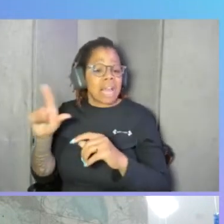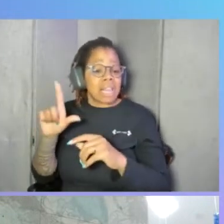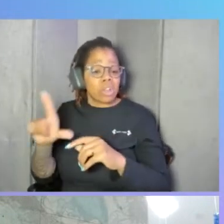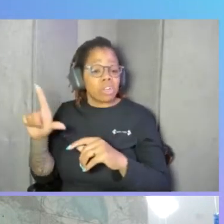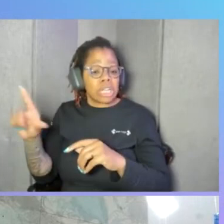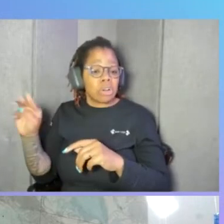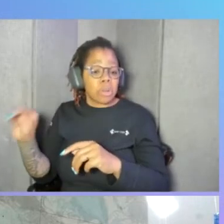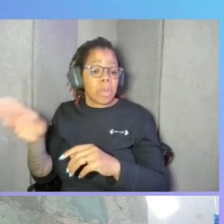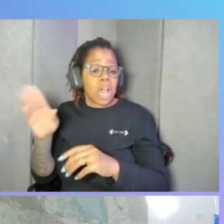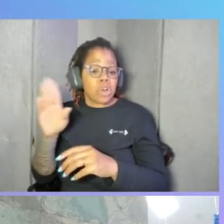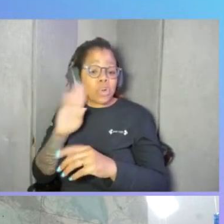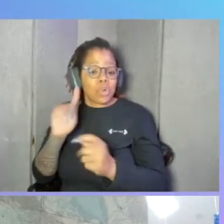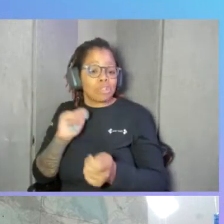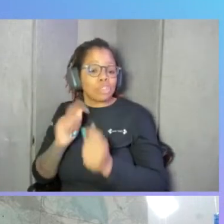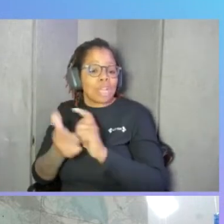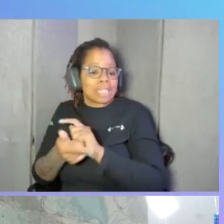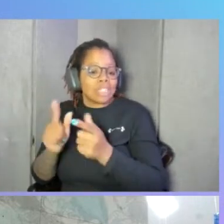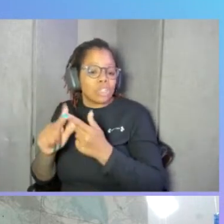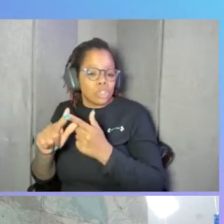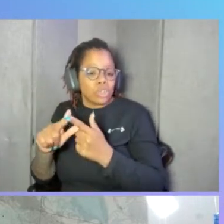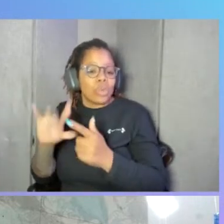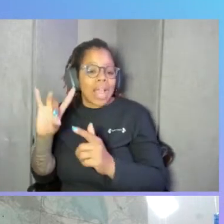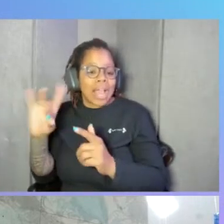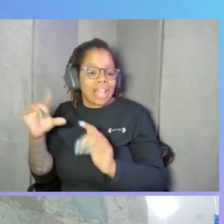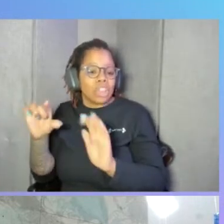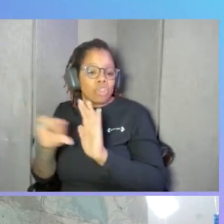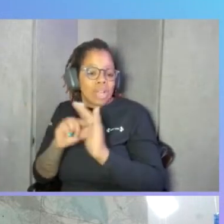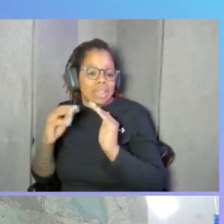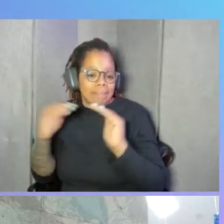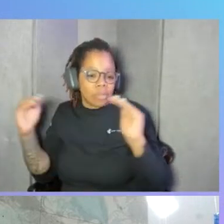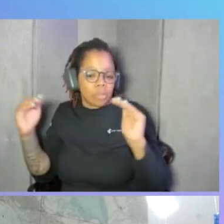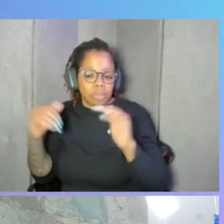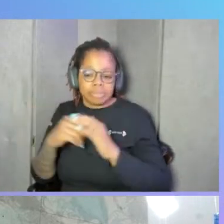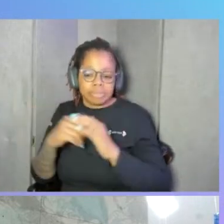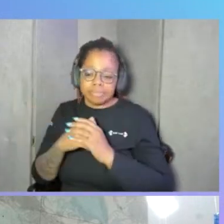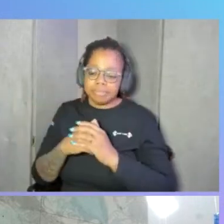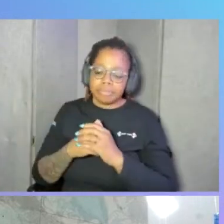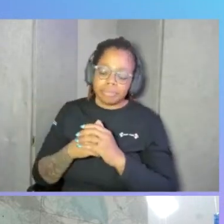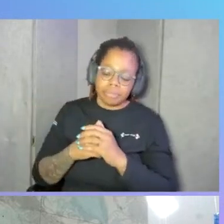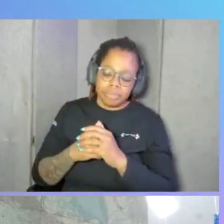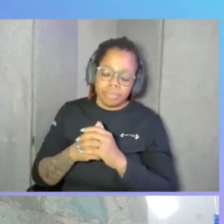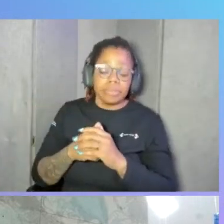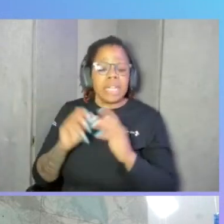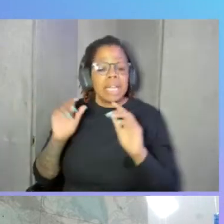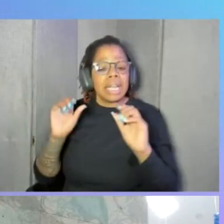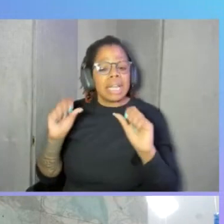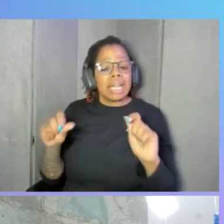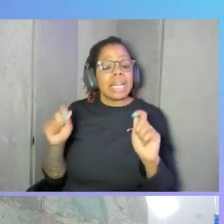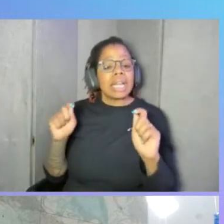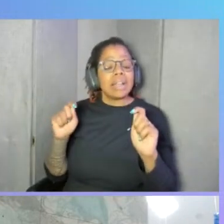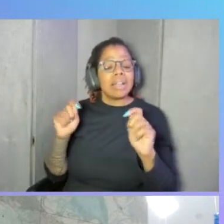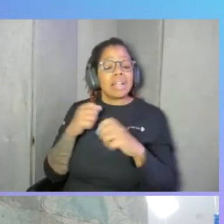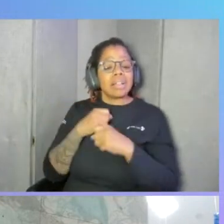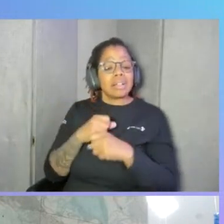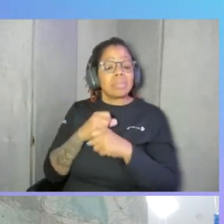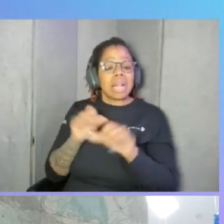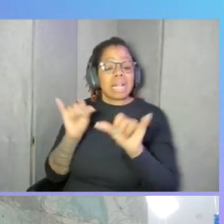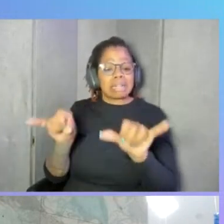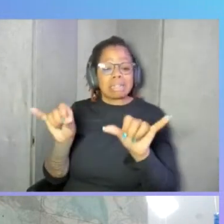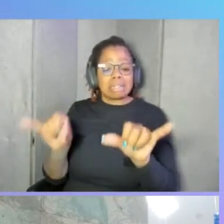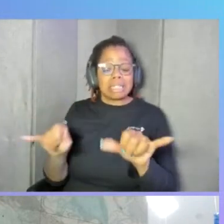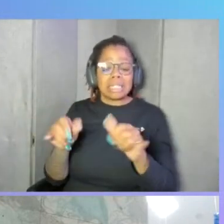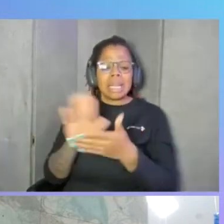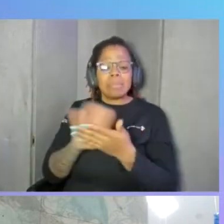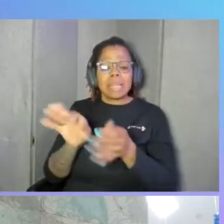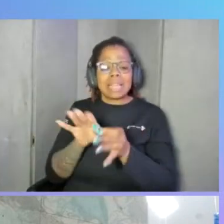language model will transform that for you. It can generate consistent plain language error messages.